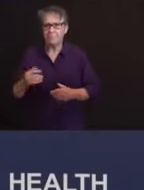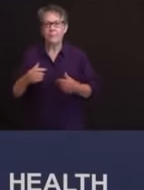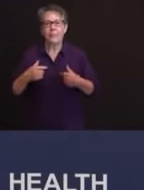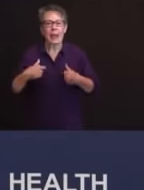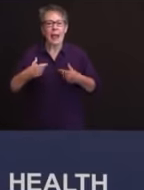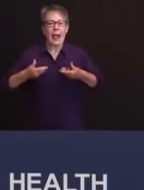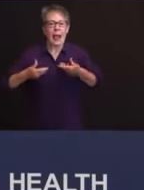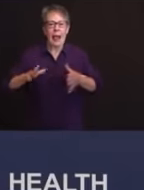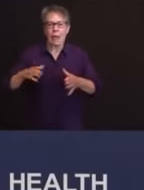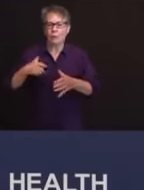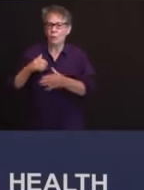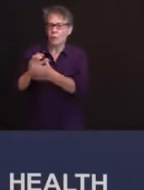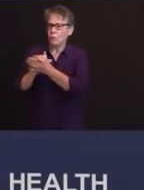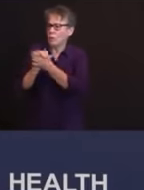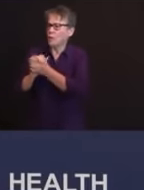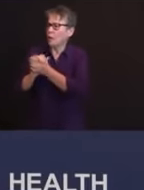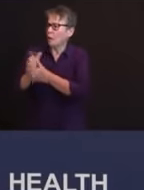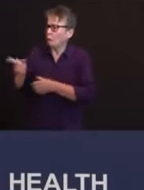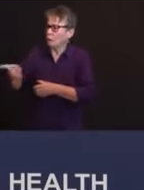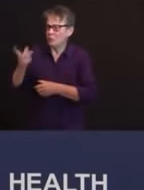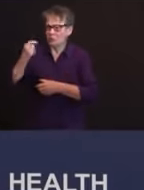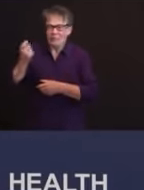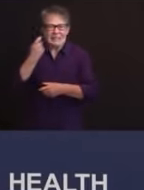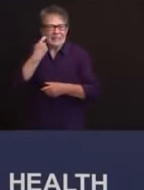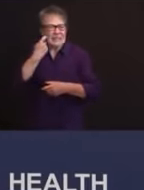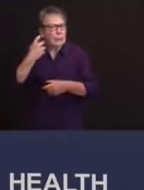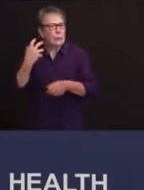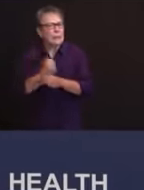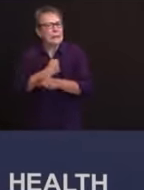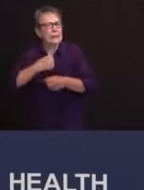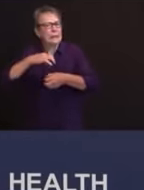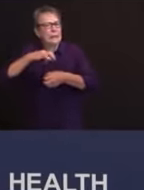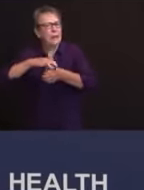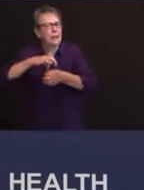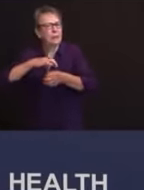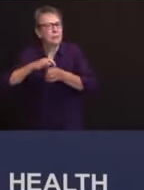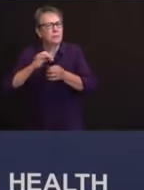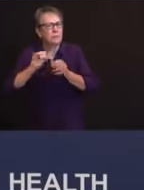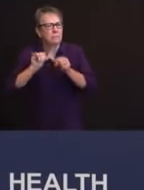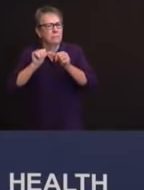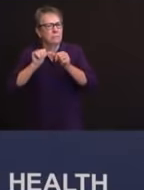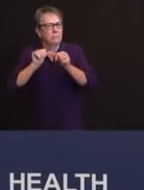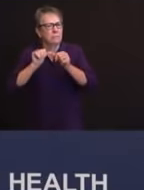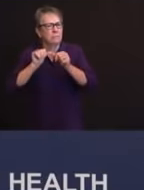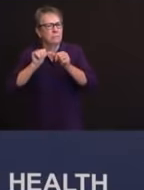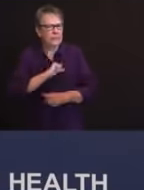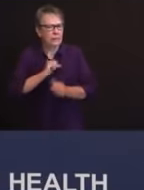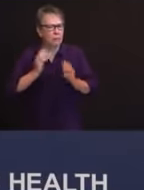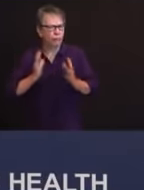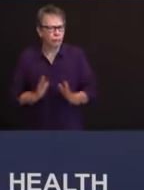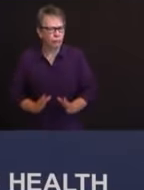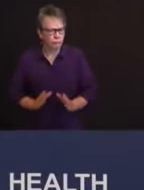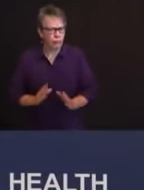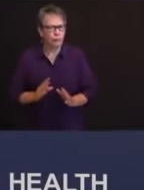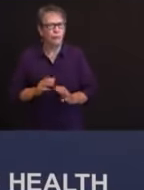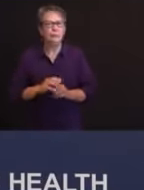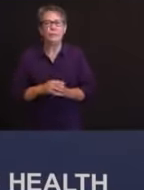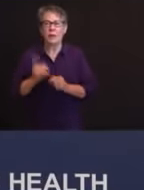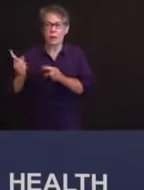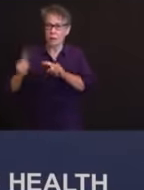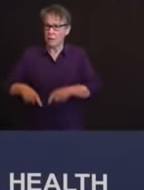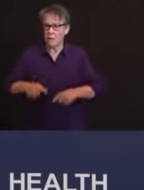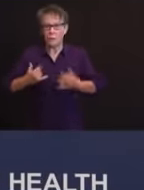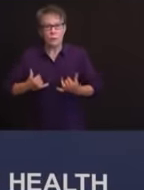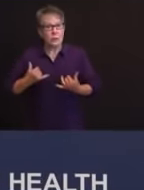recent re-election. And the Senator is here for the front part of our day and will provide us with